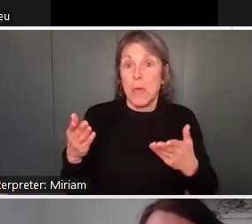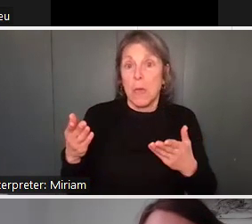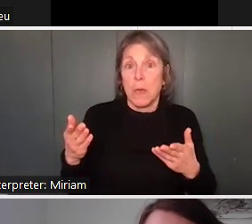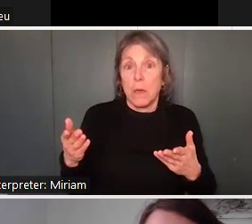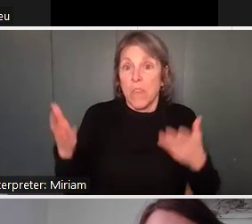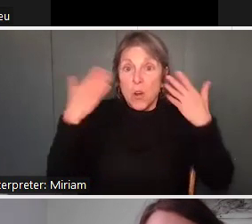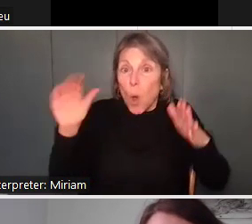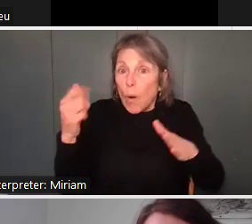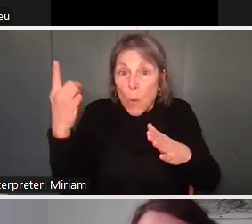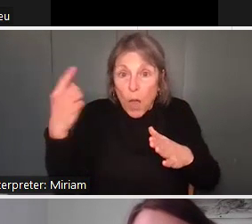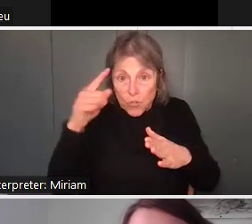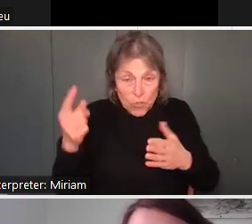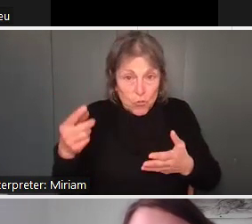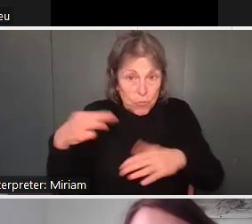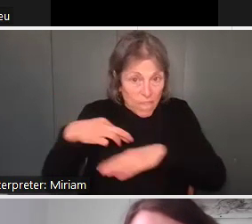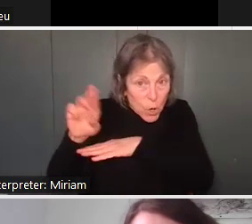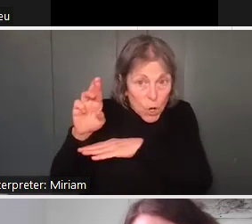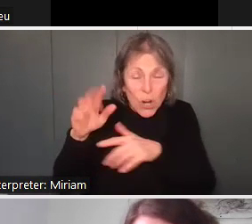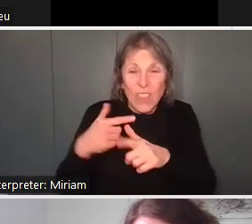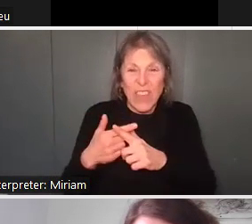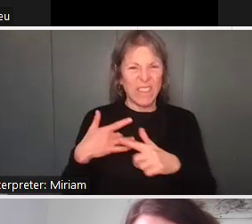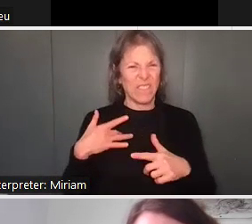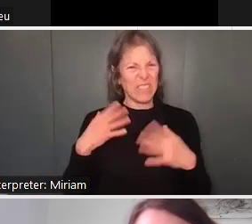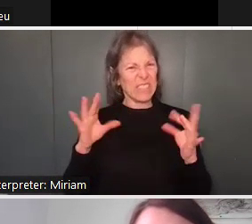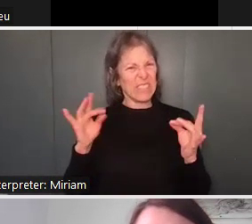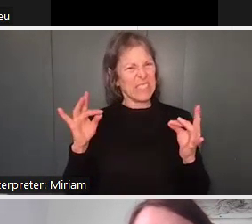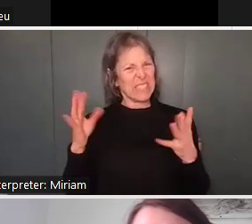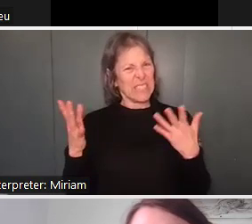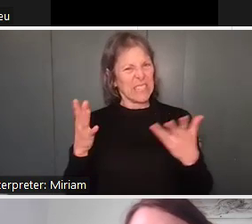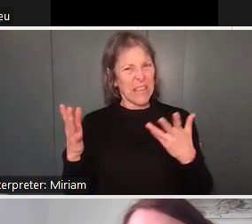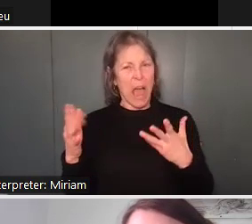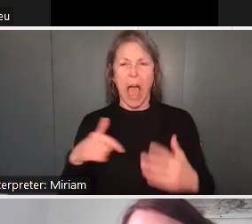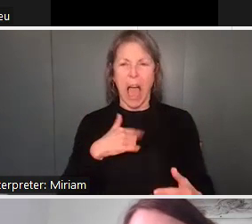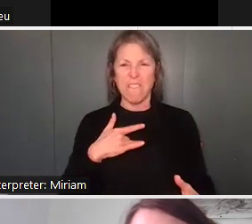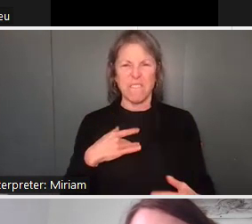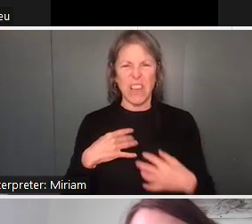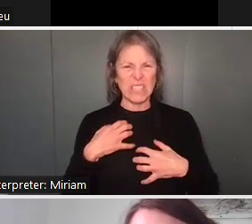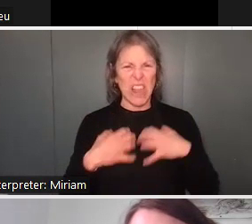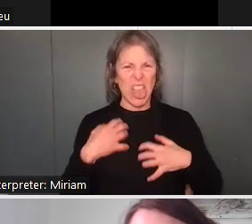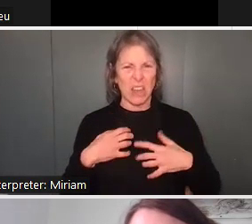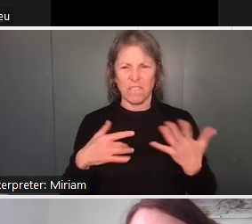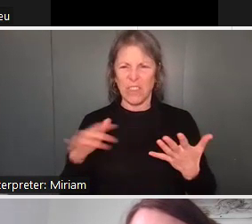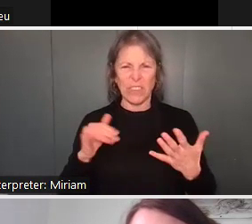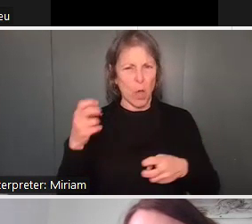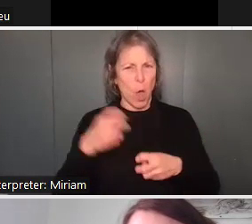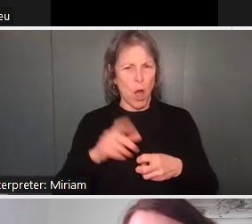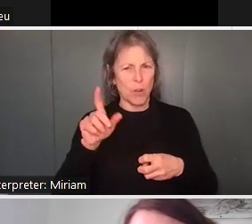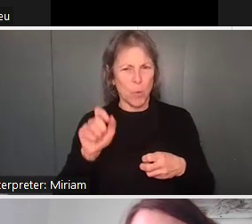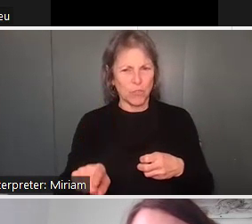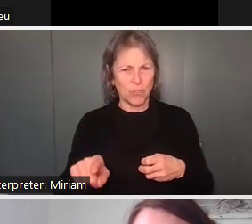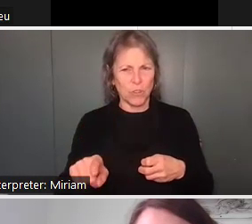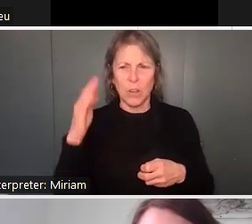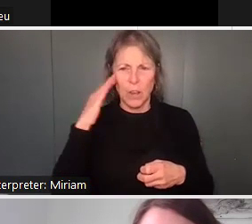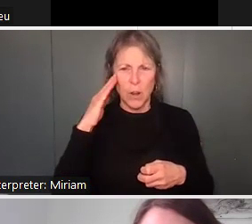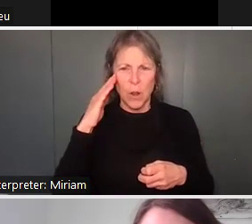anybody, that feels a little tricky. I mean, I got a little bit like, oh, I don't know, that feels like a hard question because I know that not I